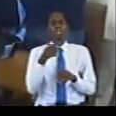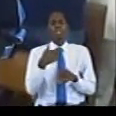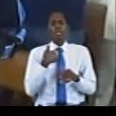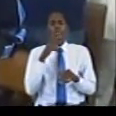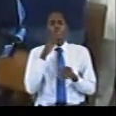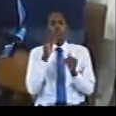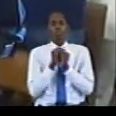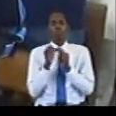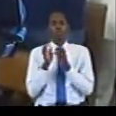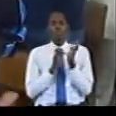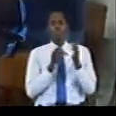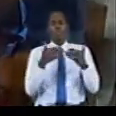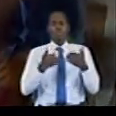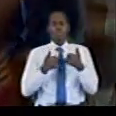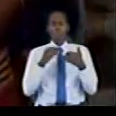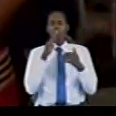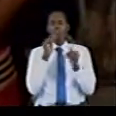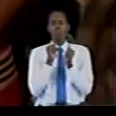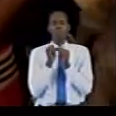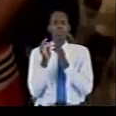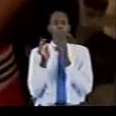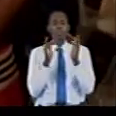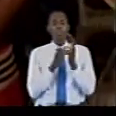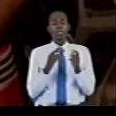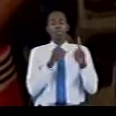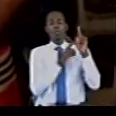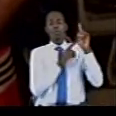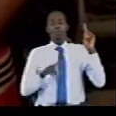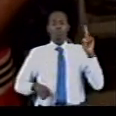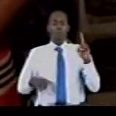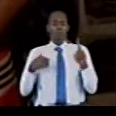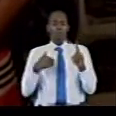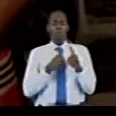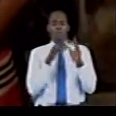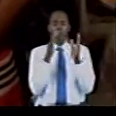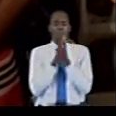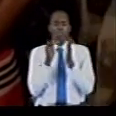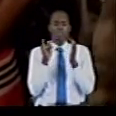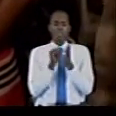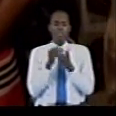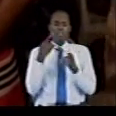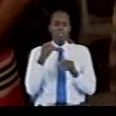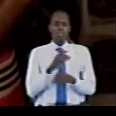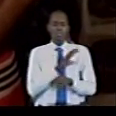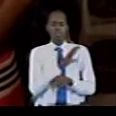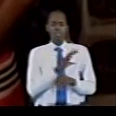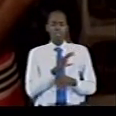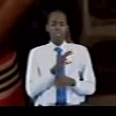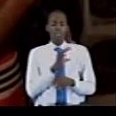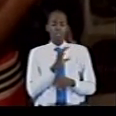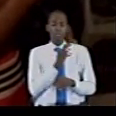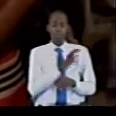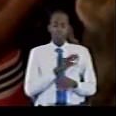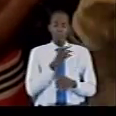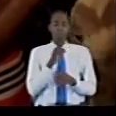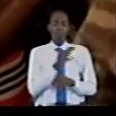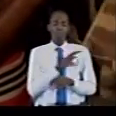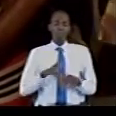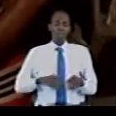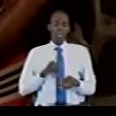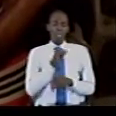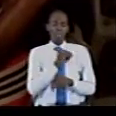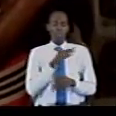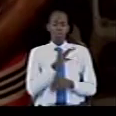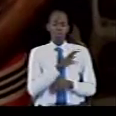She had been with Jesus. And Lord, we pray the very character of Christ and the very nature of Christ and the attitude of Christ and